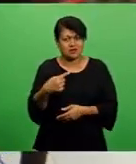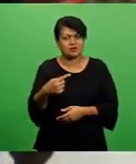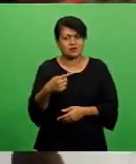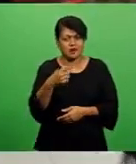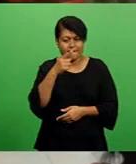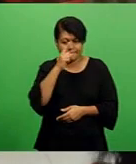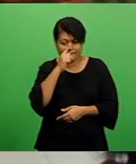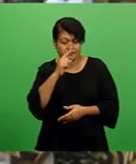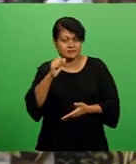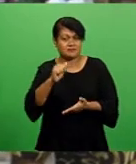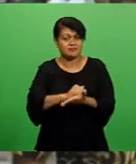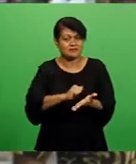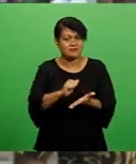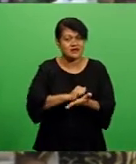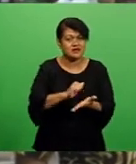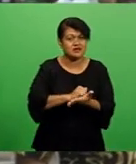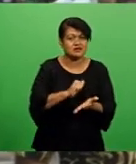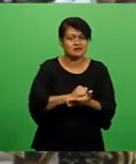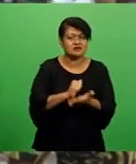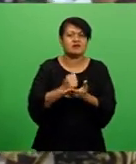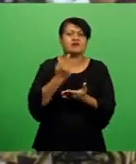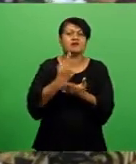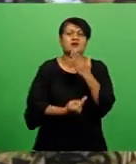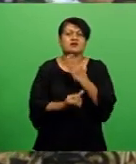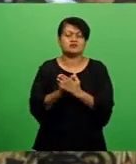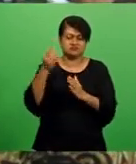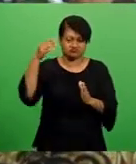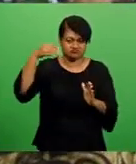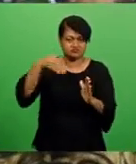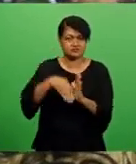people's buying power has dropped drastically.